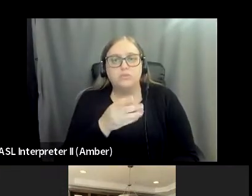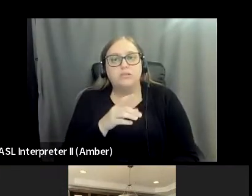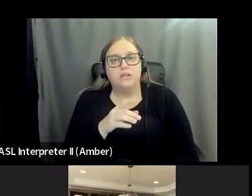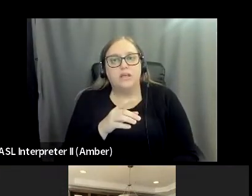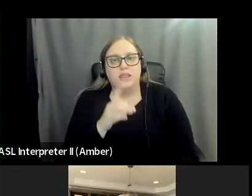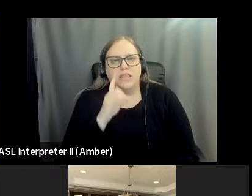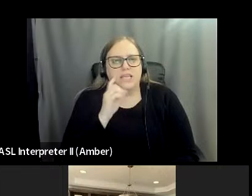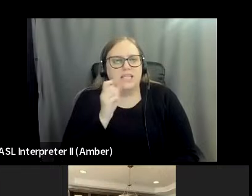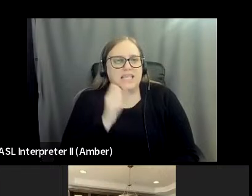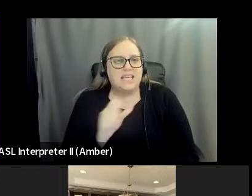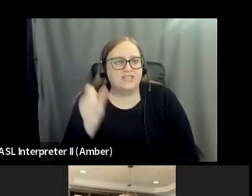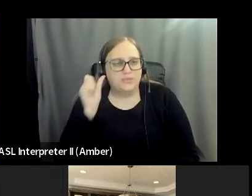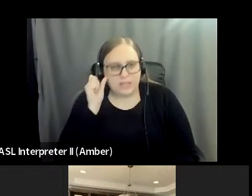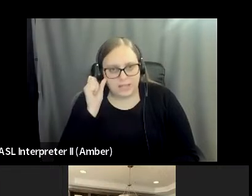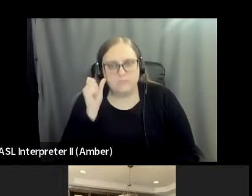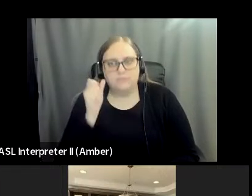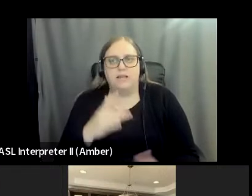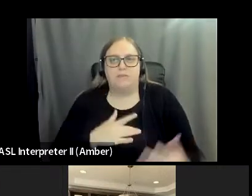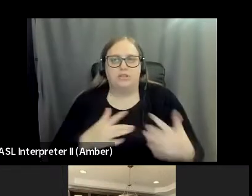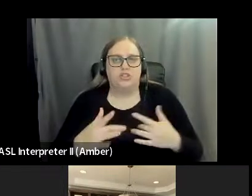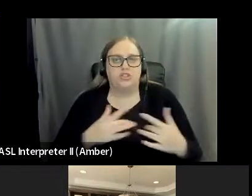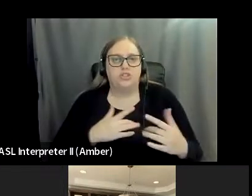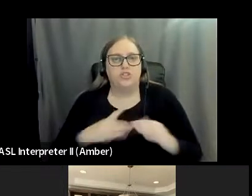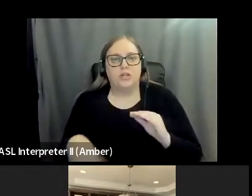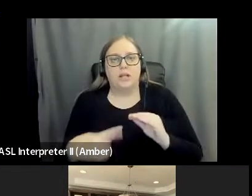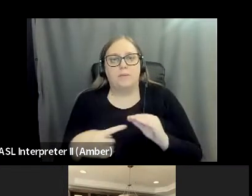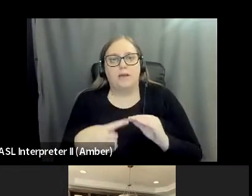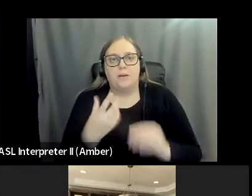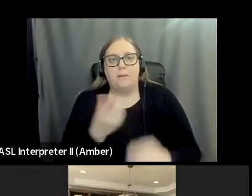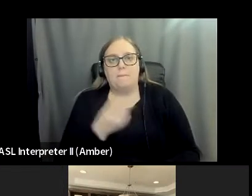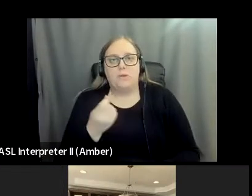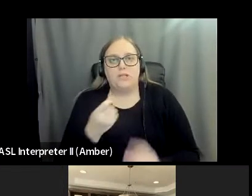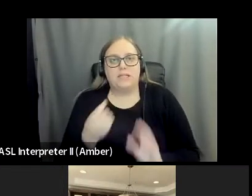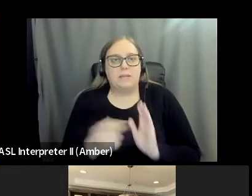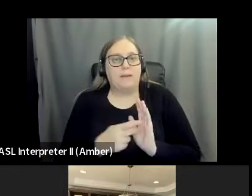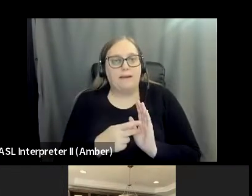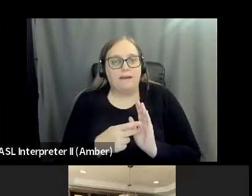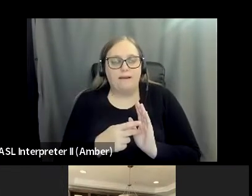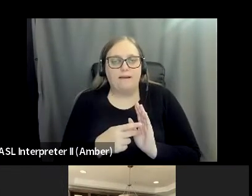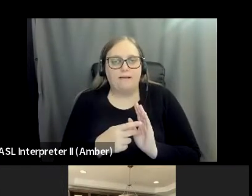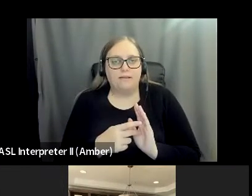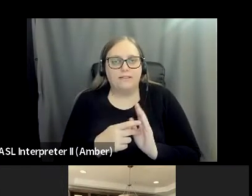was yesterday. I'm concerned about pulling that back. I